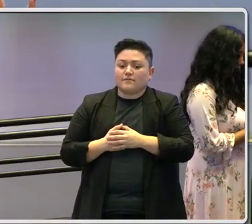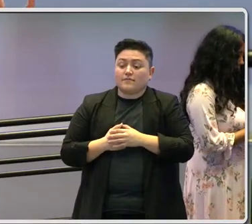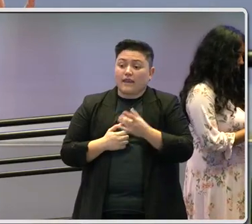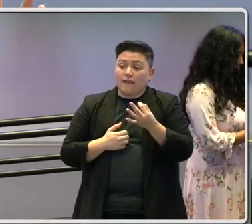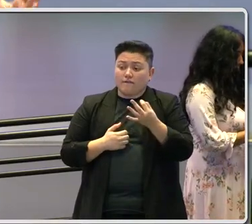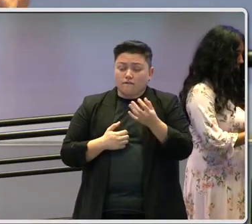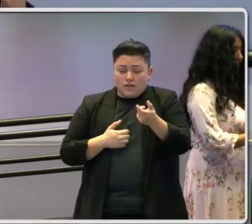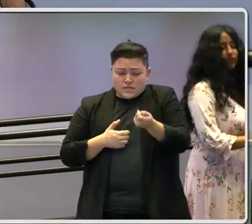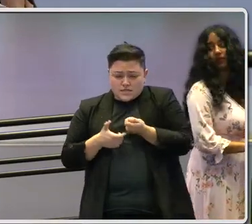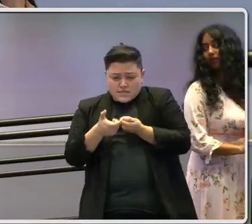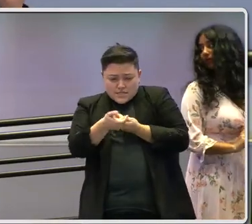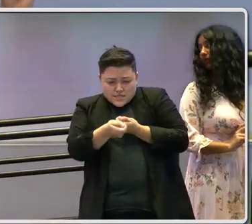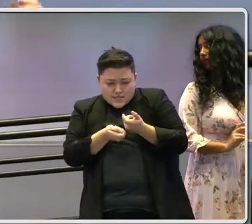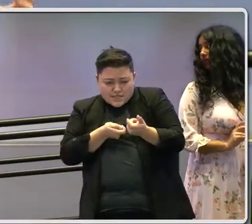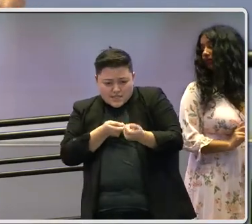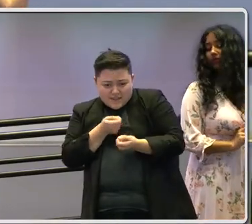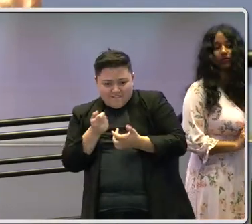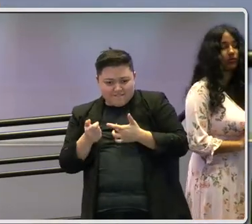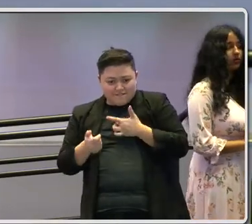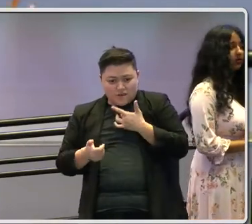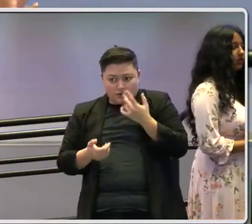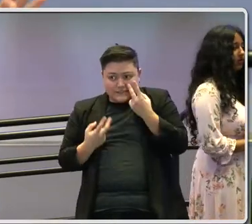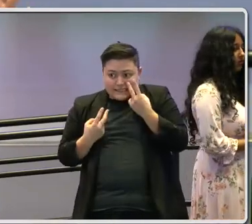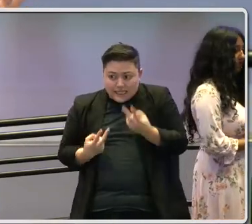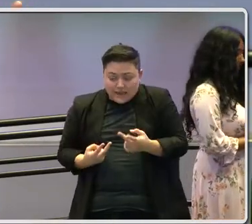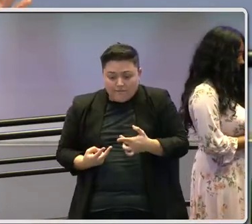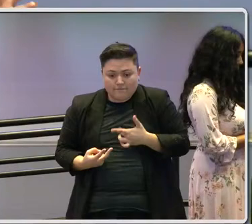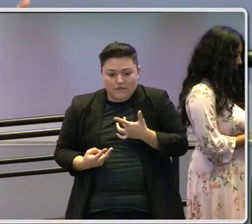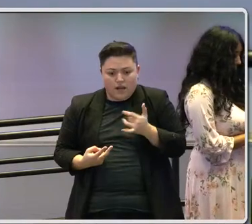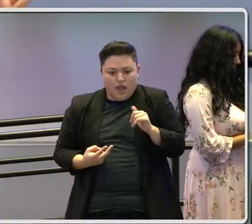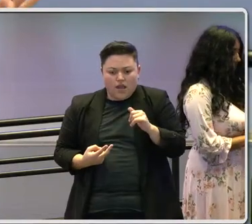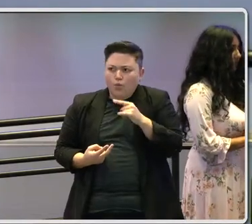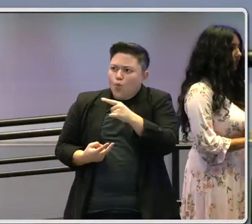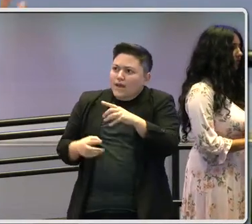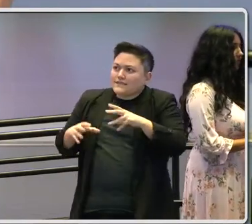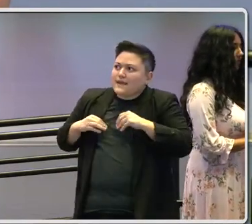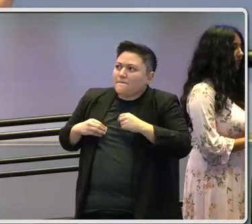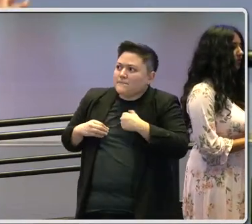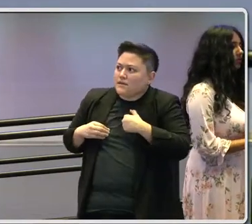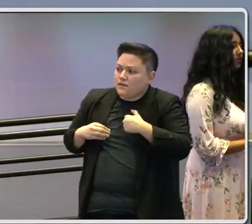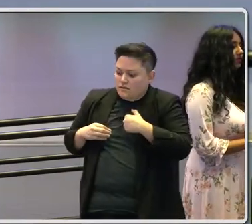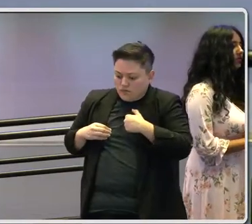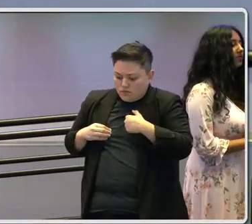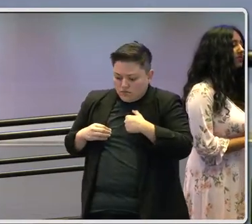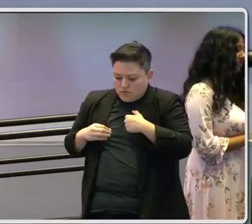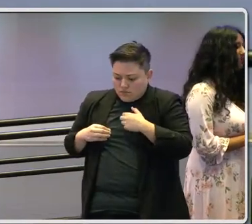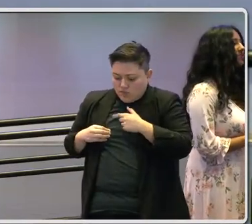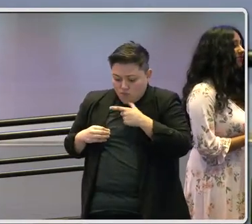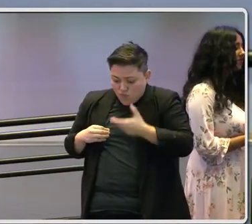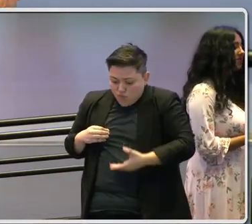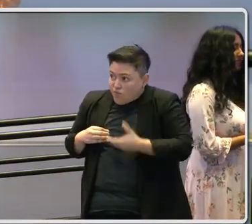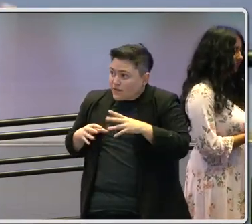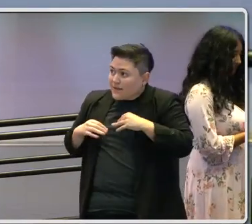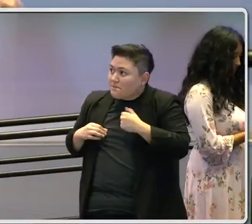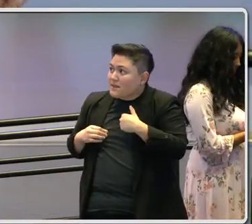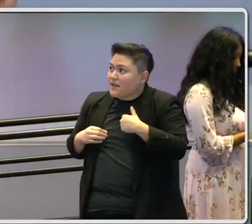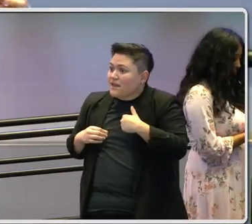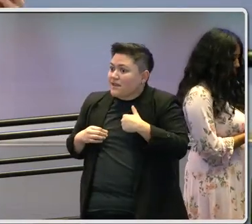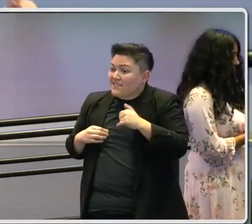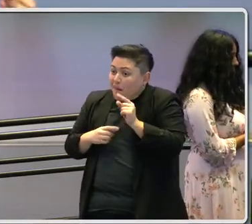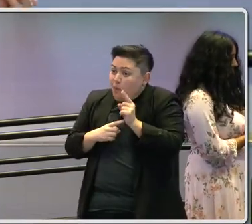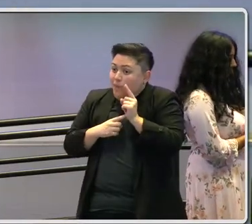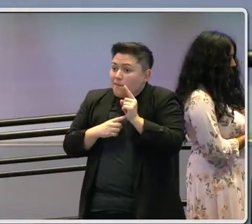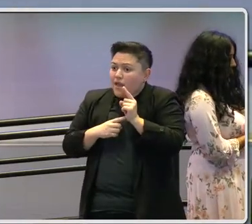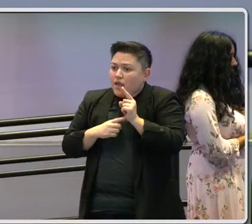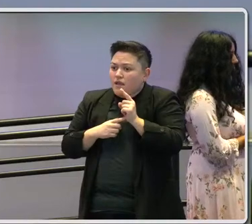When they feel seen, when they feel seen and accepted for who they genuinely are, it is amazing